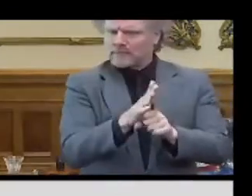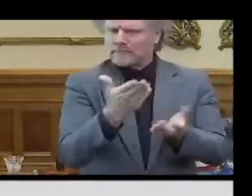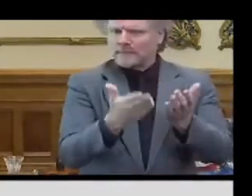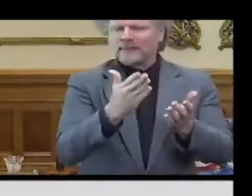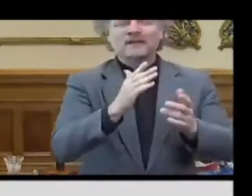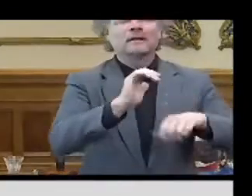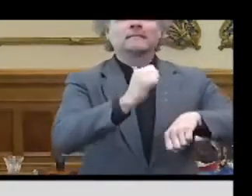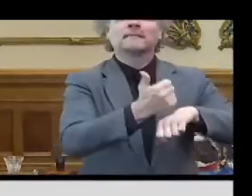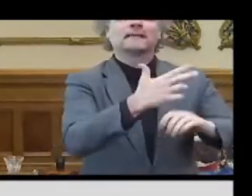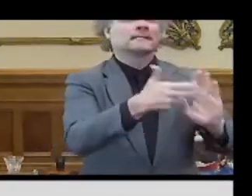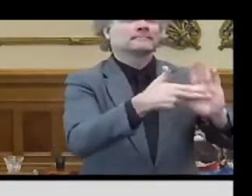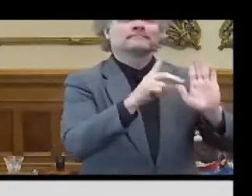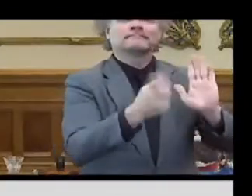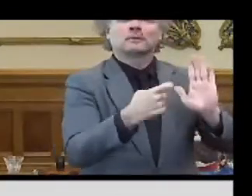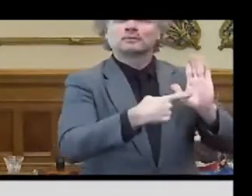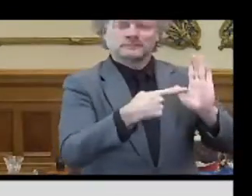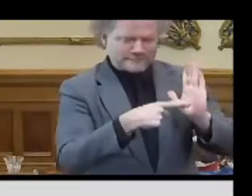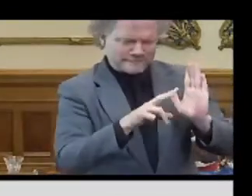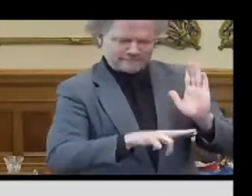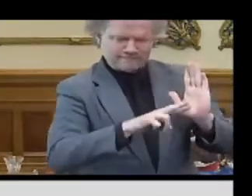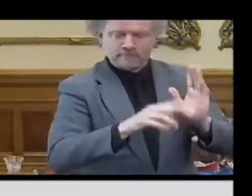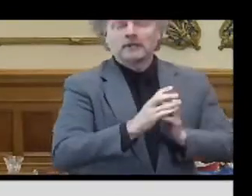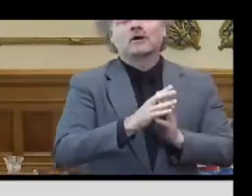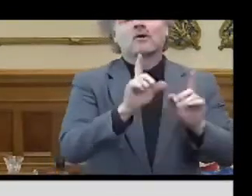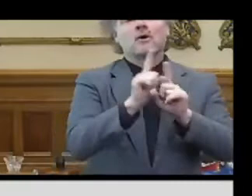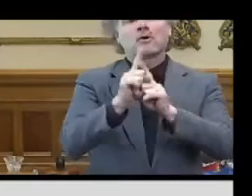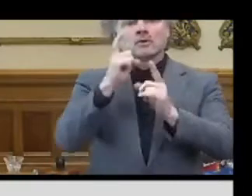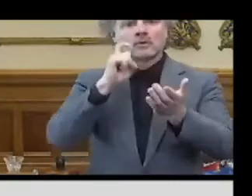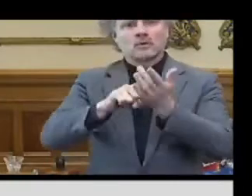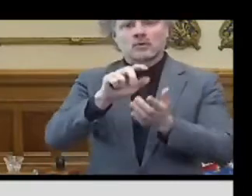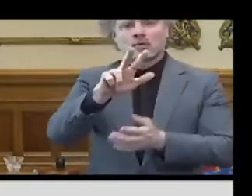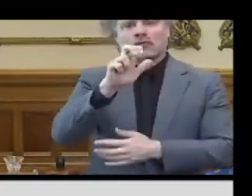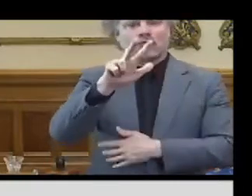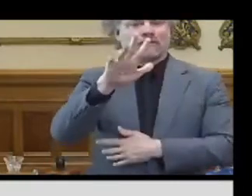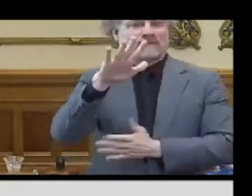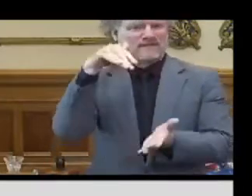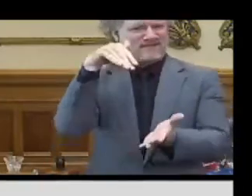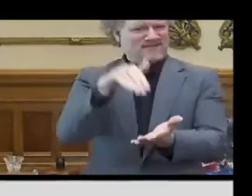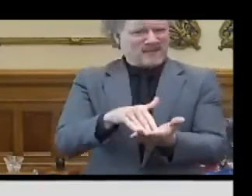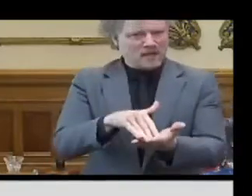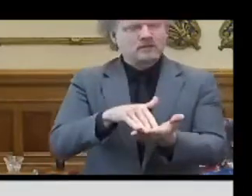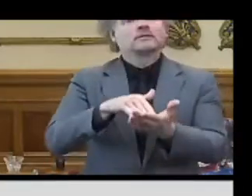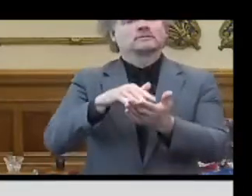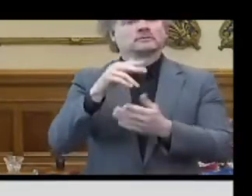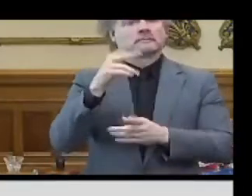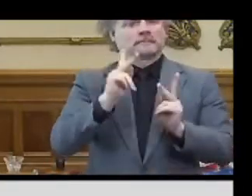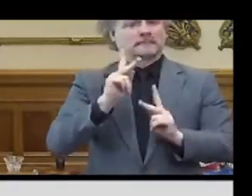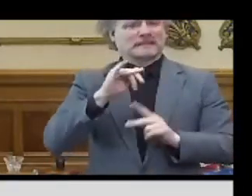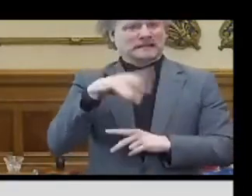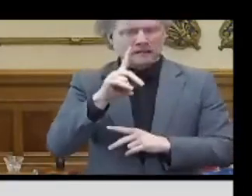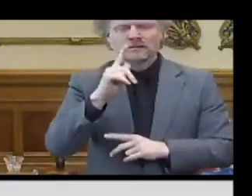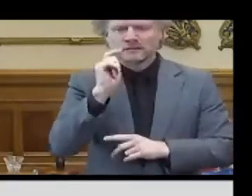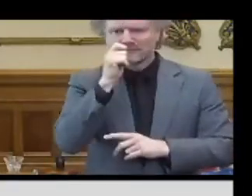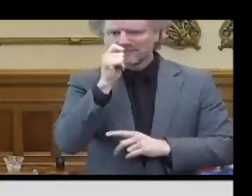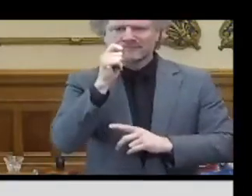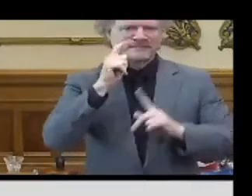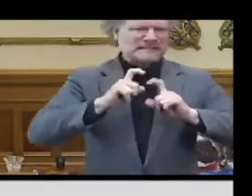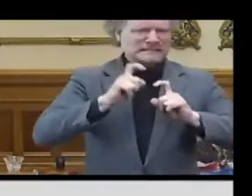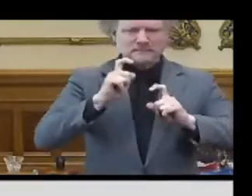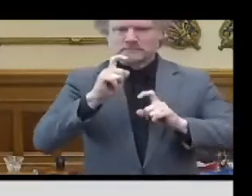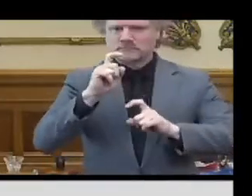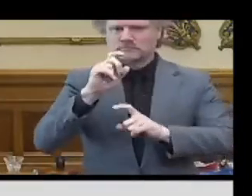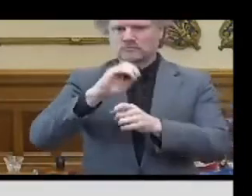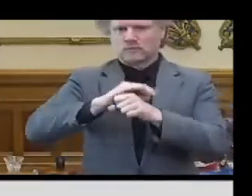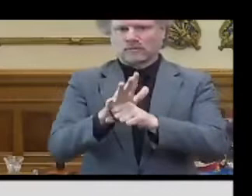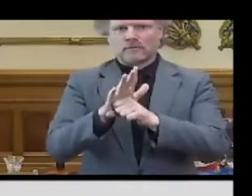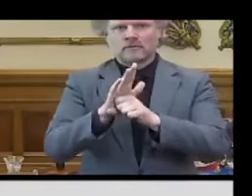clinical diagnosis. We have also seen more than 335,000 Hoosiers get tested for COVID-19, which is up